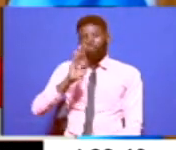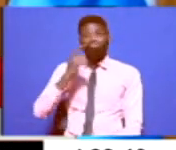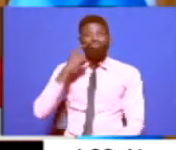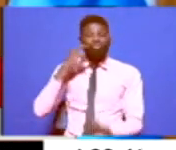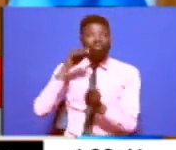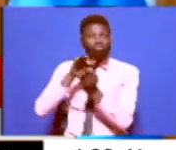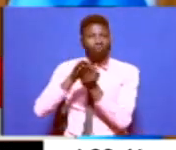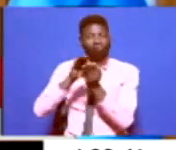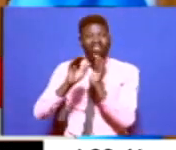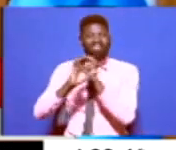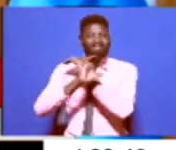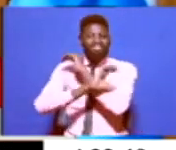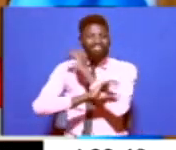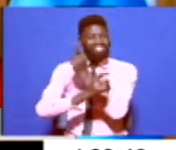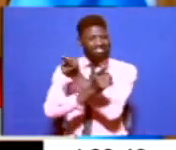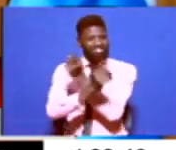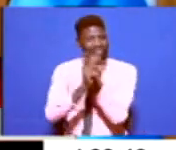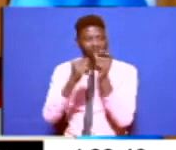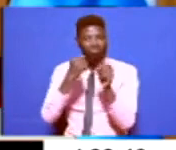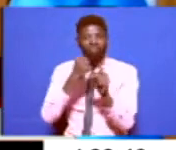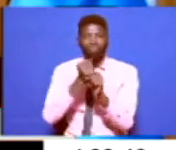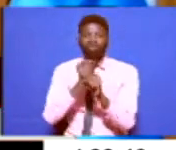morning.